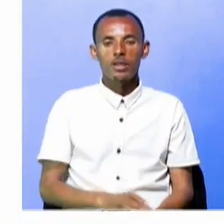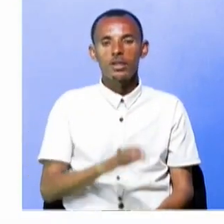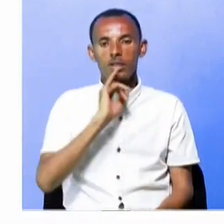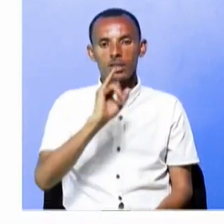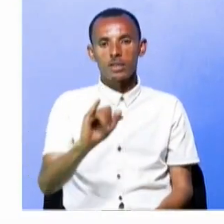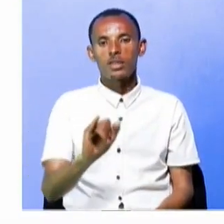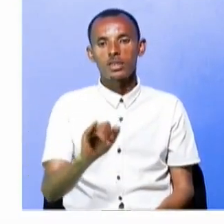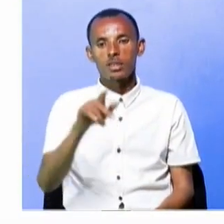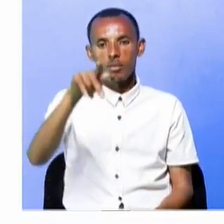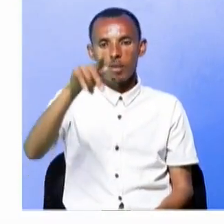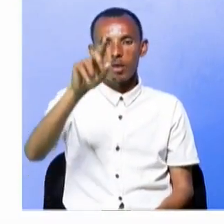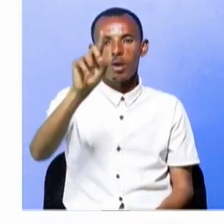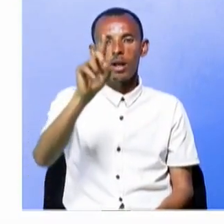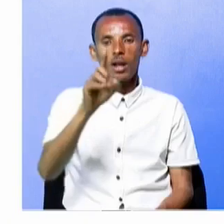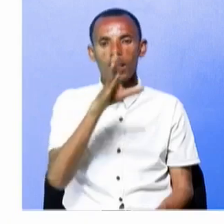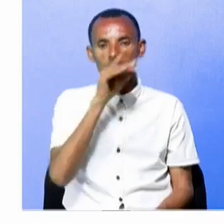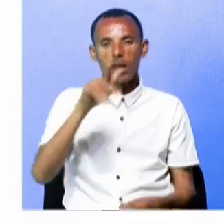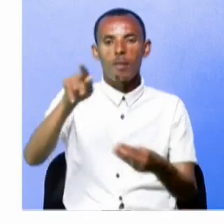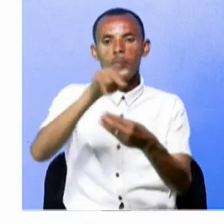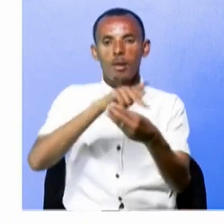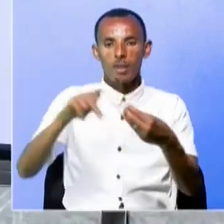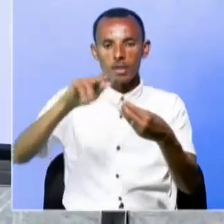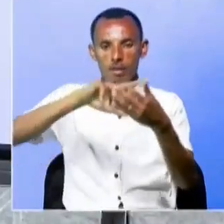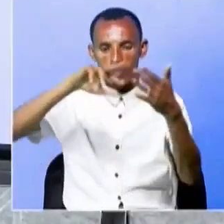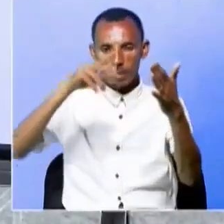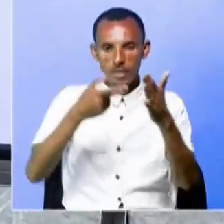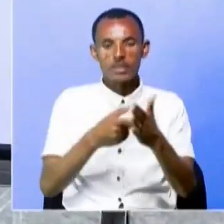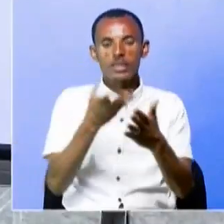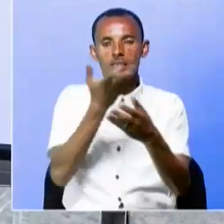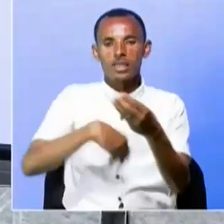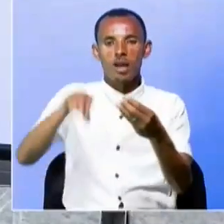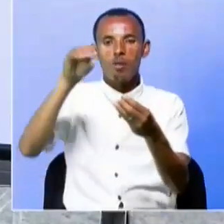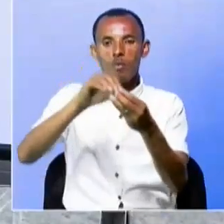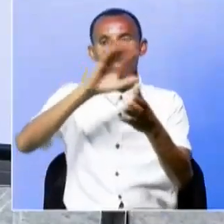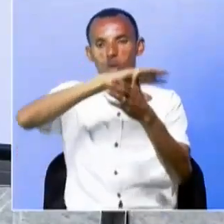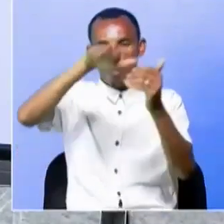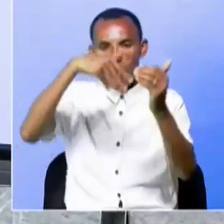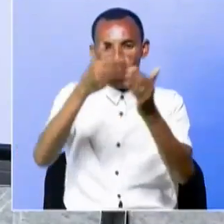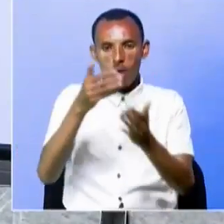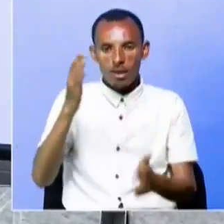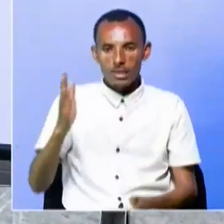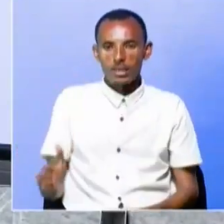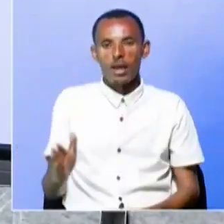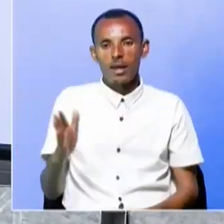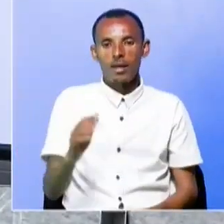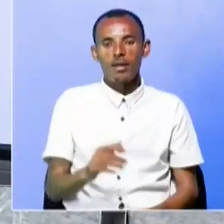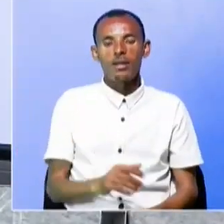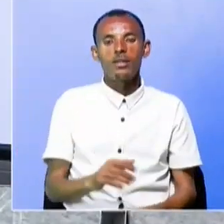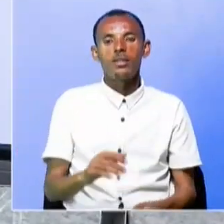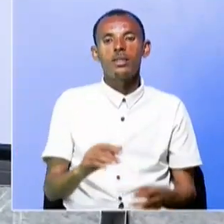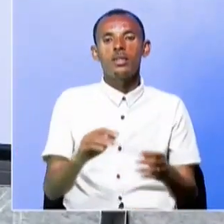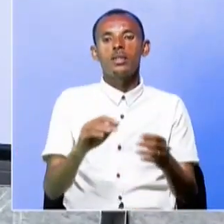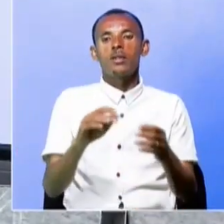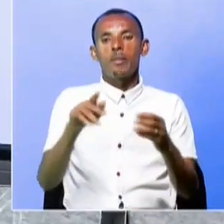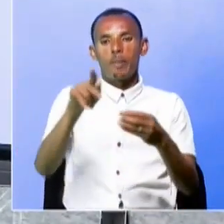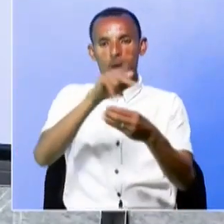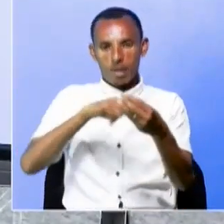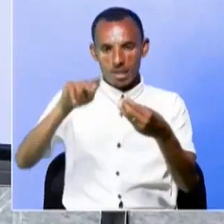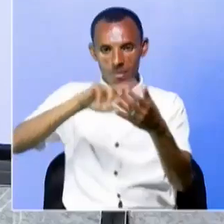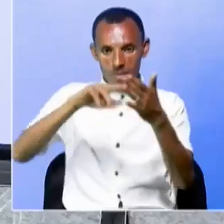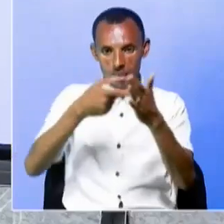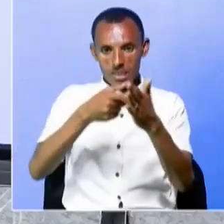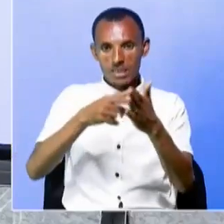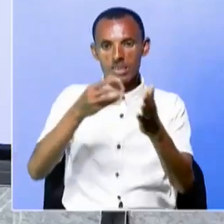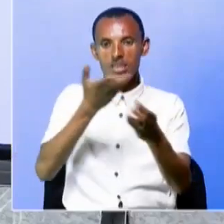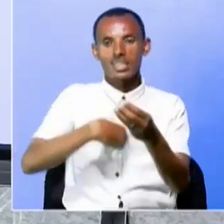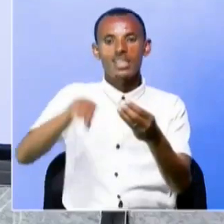is P1. Perimeter means the sum of all the sides, right? The perimeter of ABC means